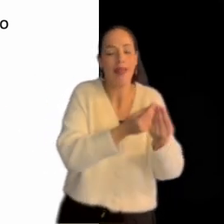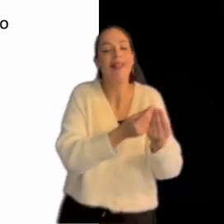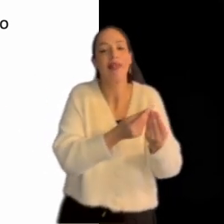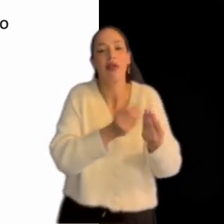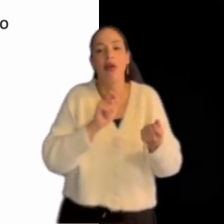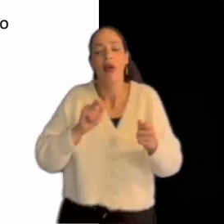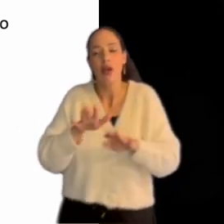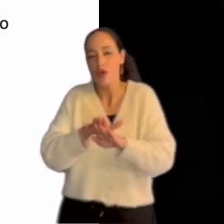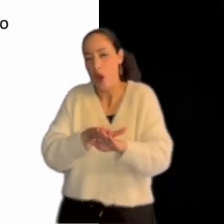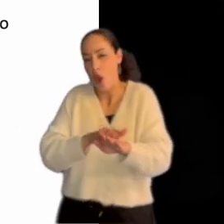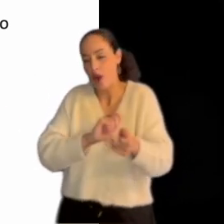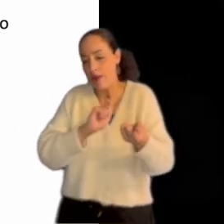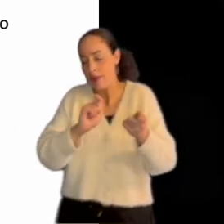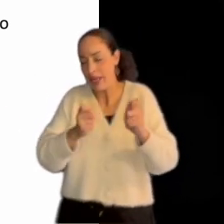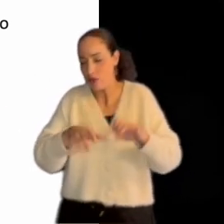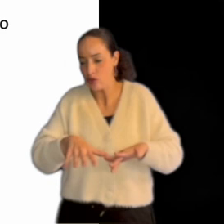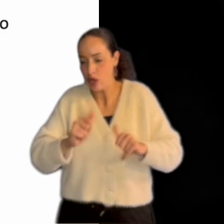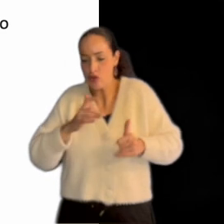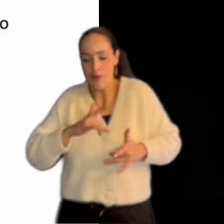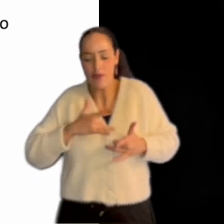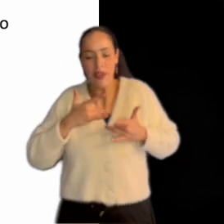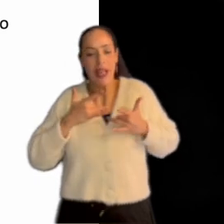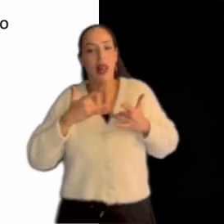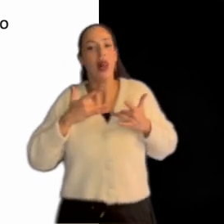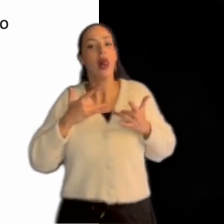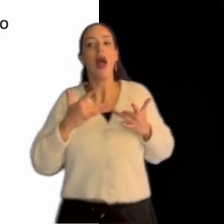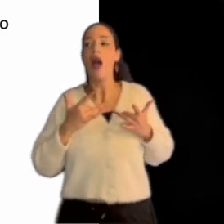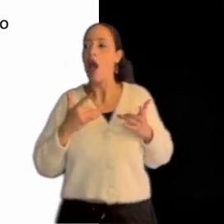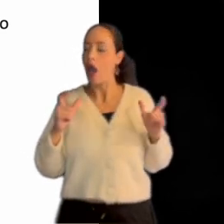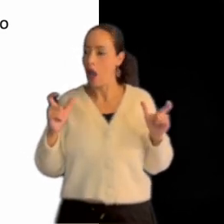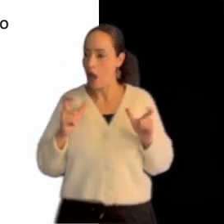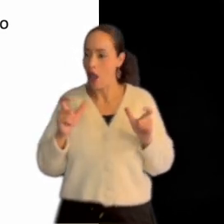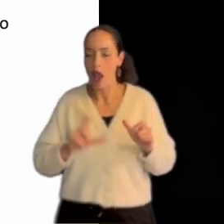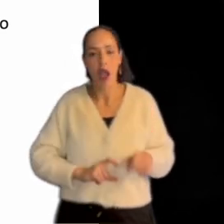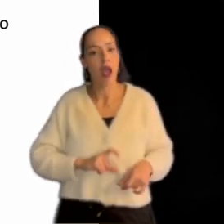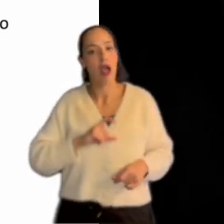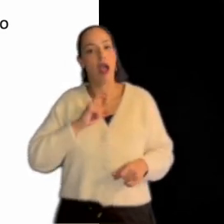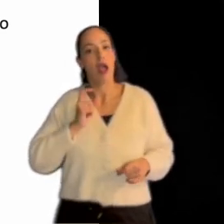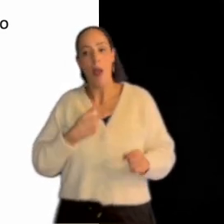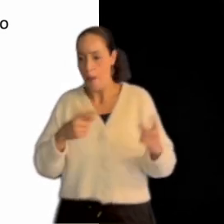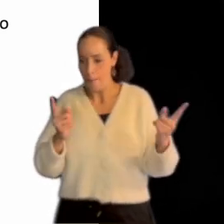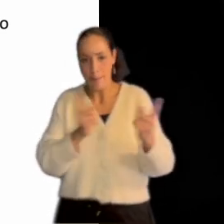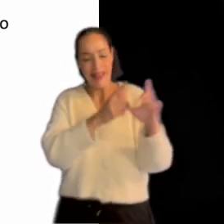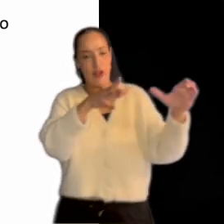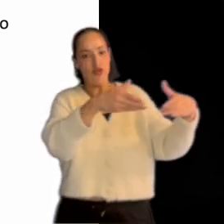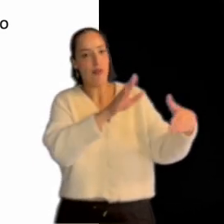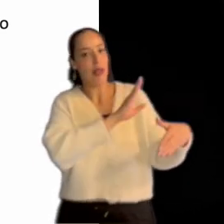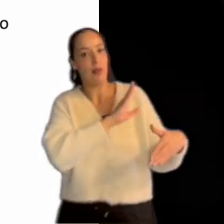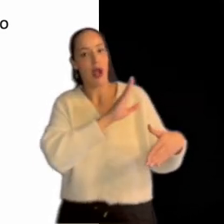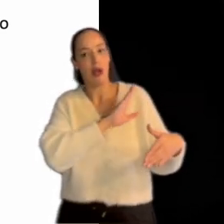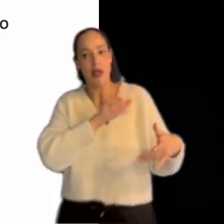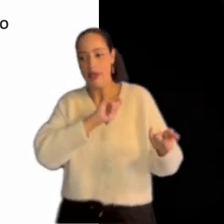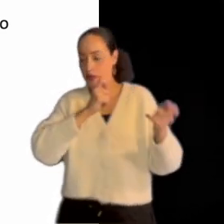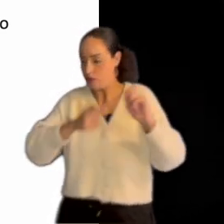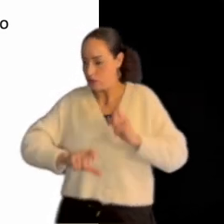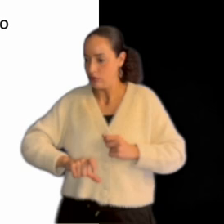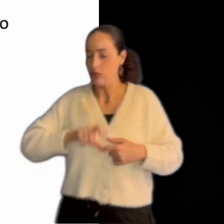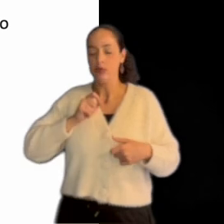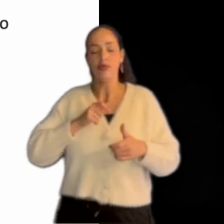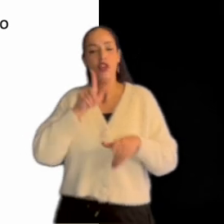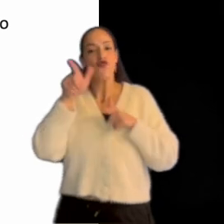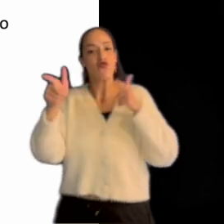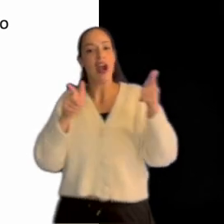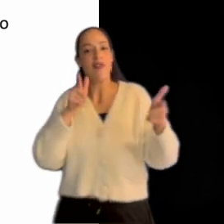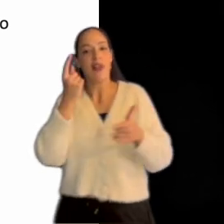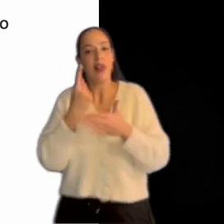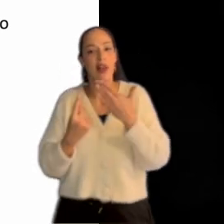again. Indeed, her motivation to engage came from her concern for her puppy. but her courage to move beyond what she considered to be the limits